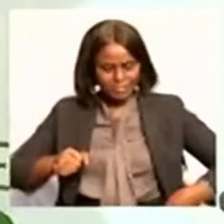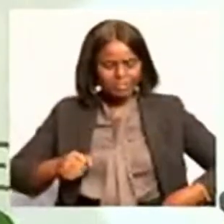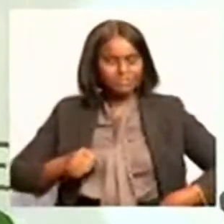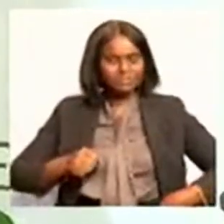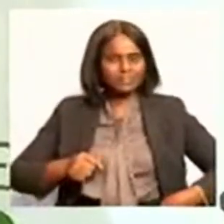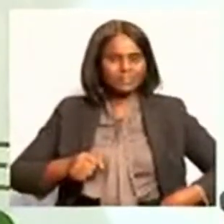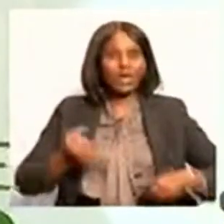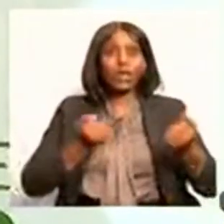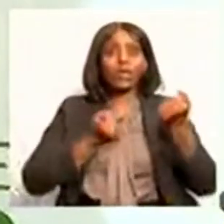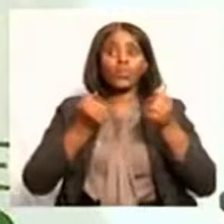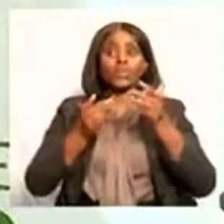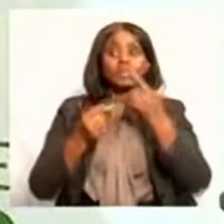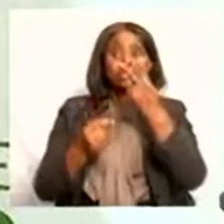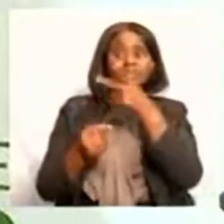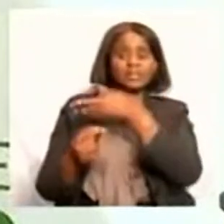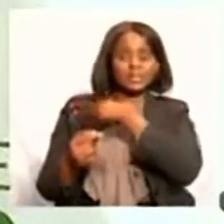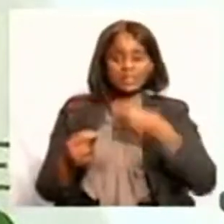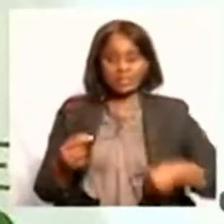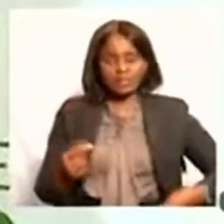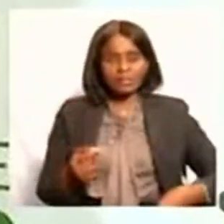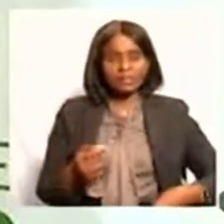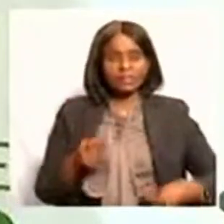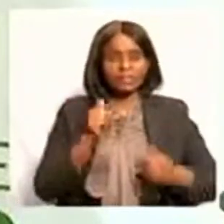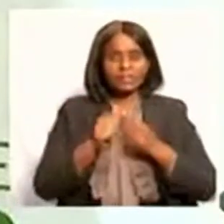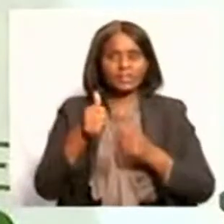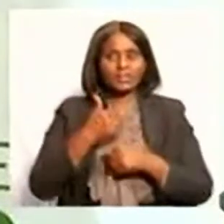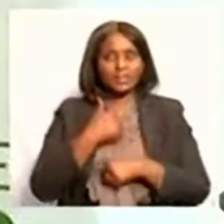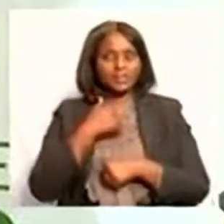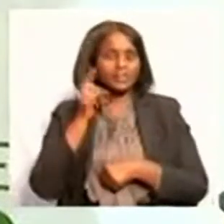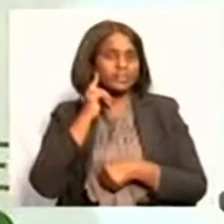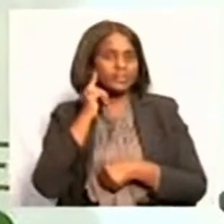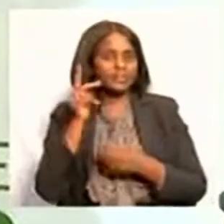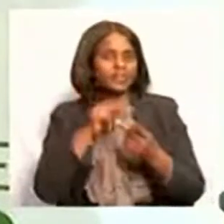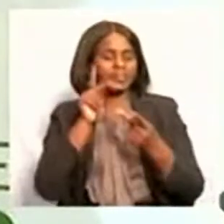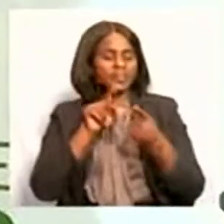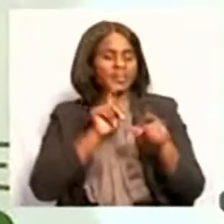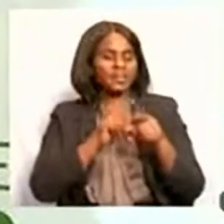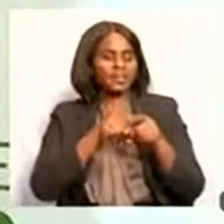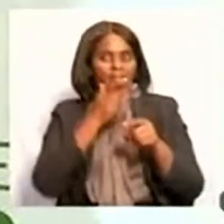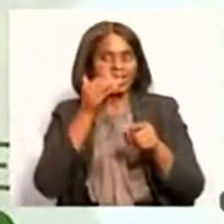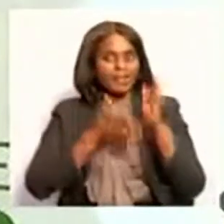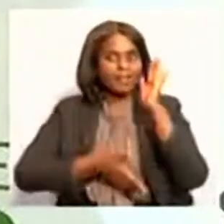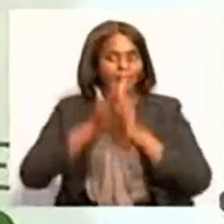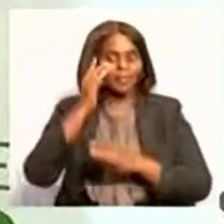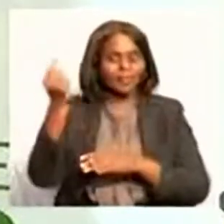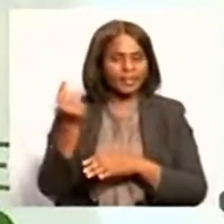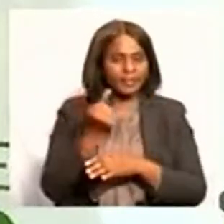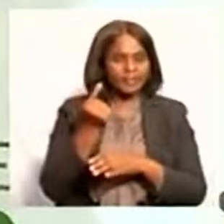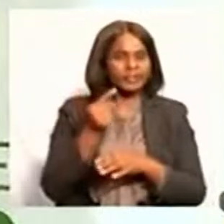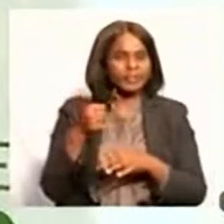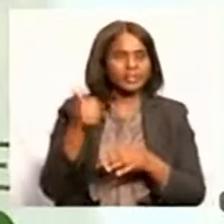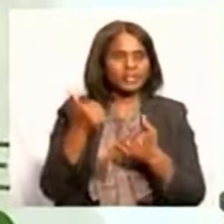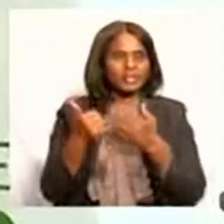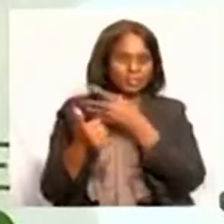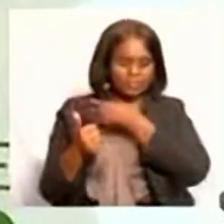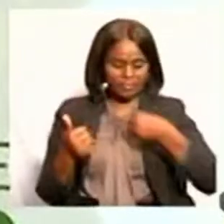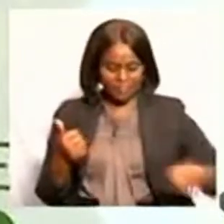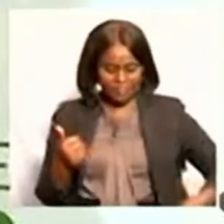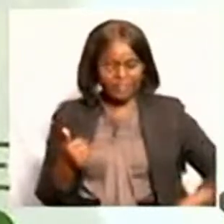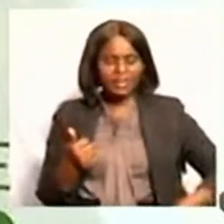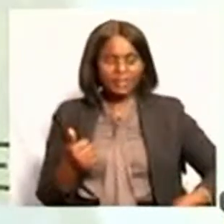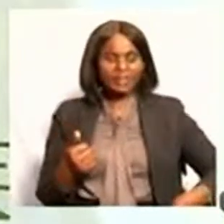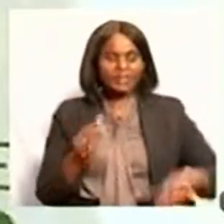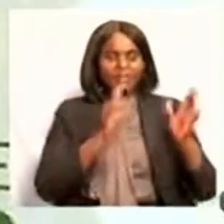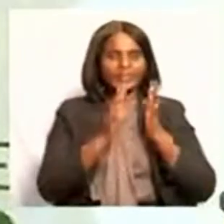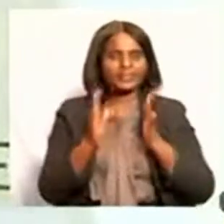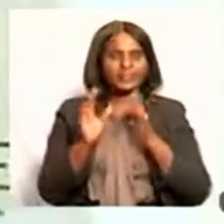officer, the preparedness to audit, because I've heard that, oh, this time around they should be passing to come through. That's when they want to put pieces